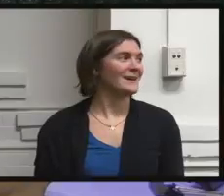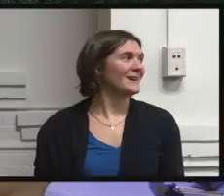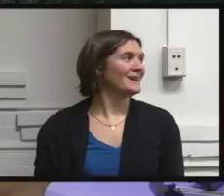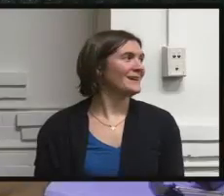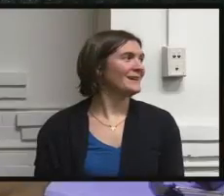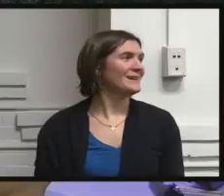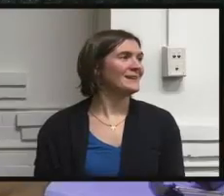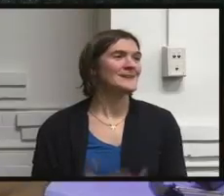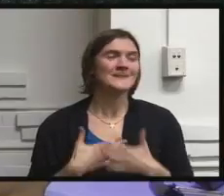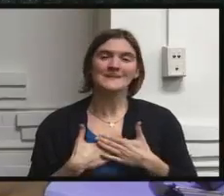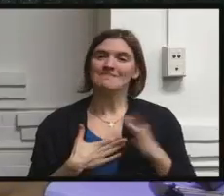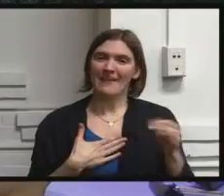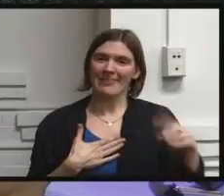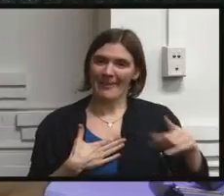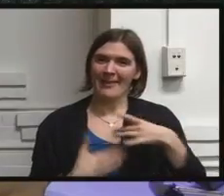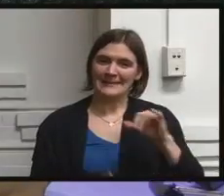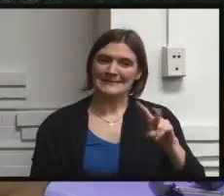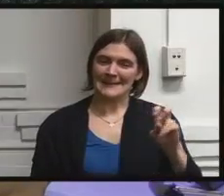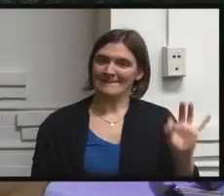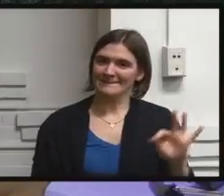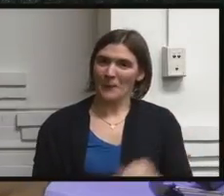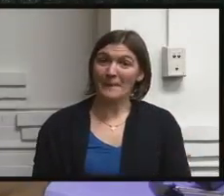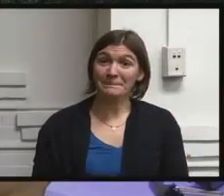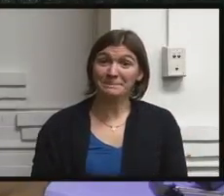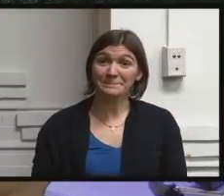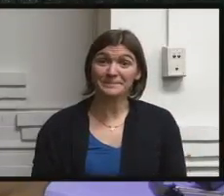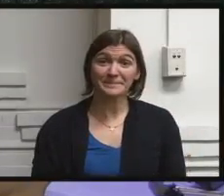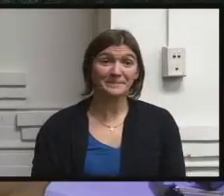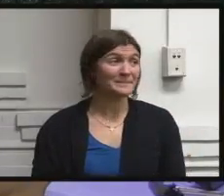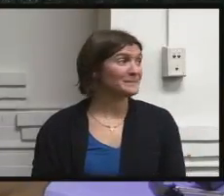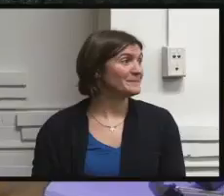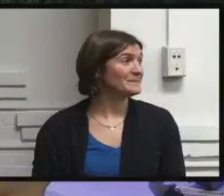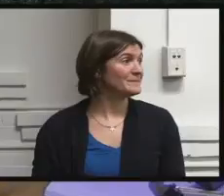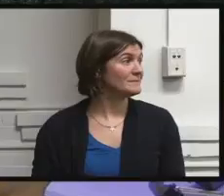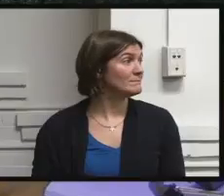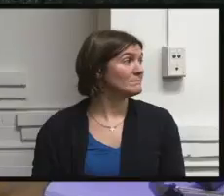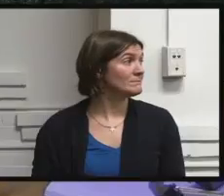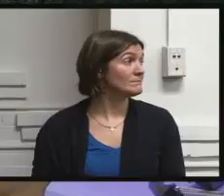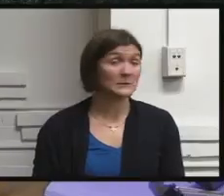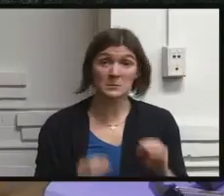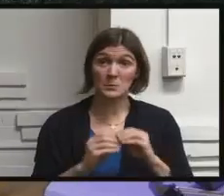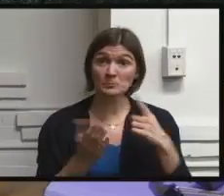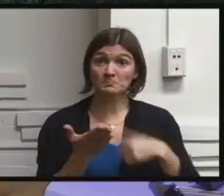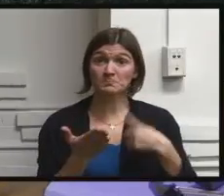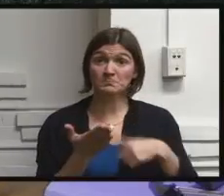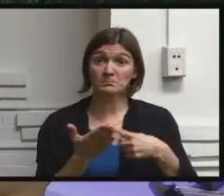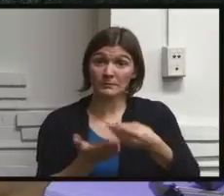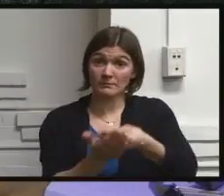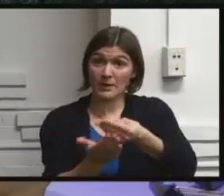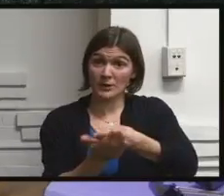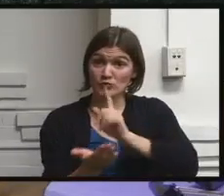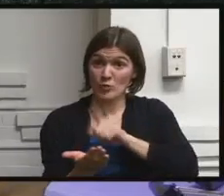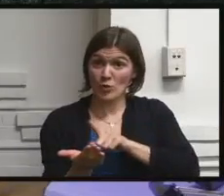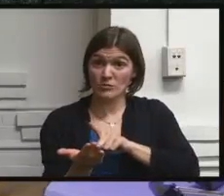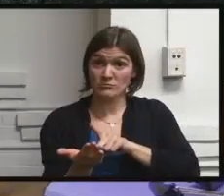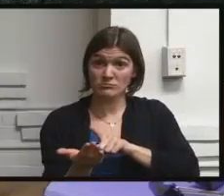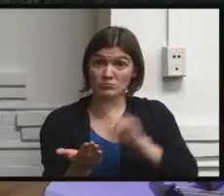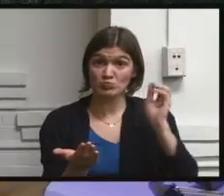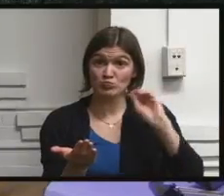Kate likes Steve. So good. That's good to hear. Yeah. Any further discussion on the financial report?